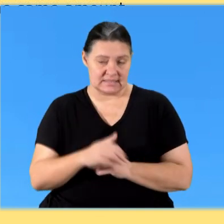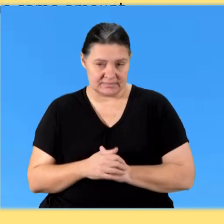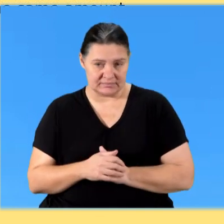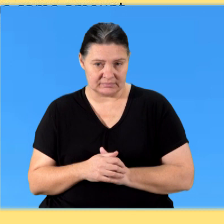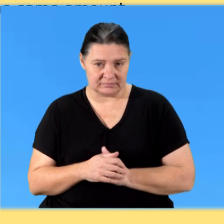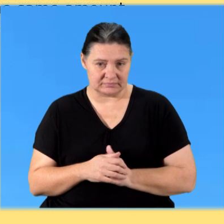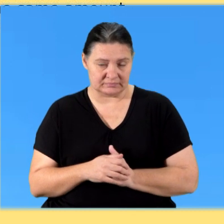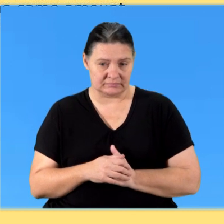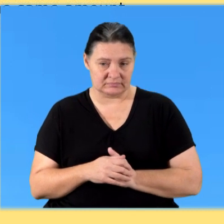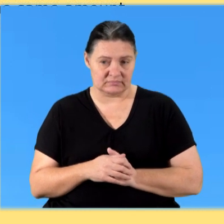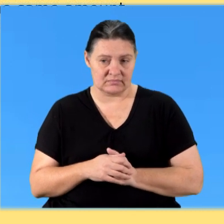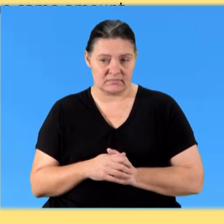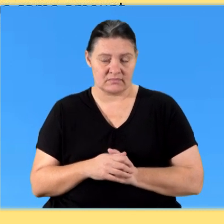here.